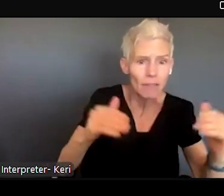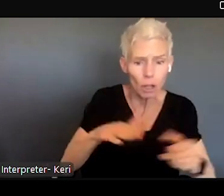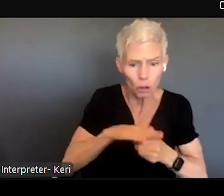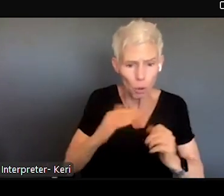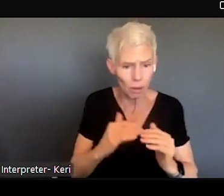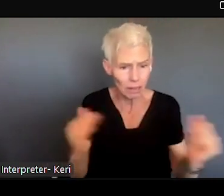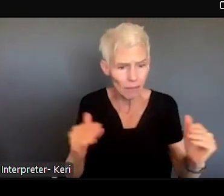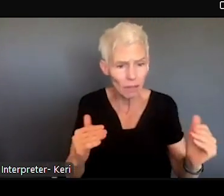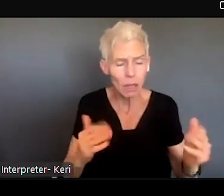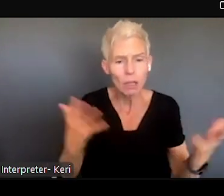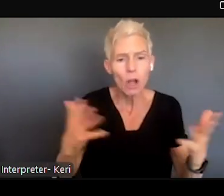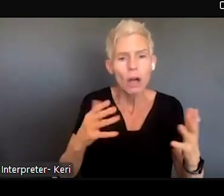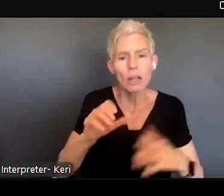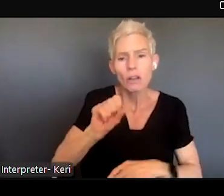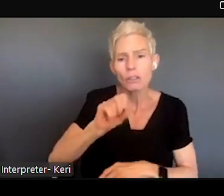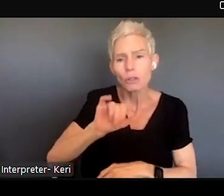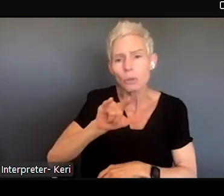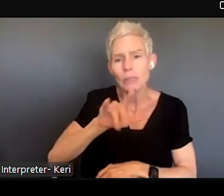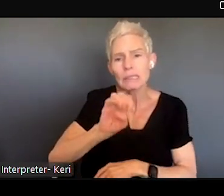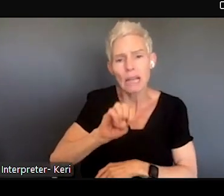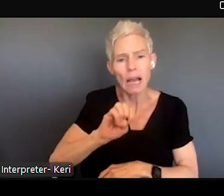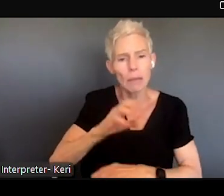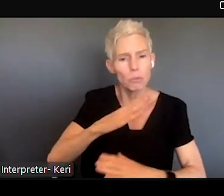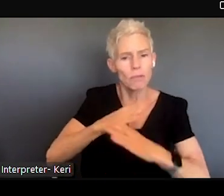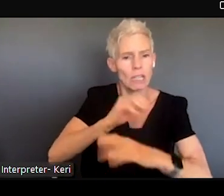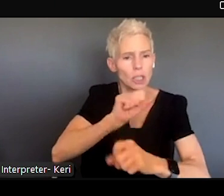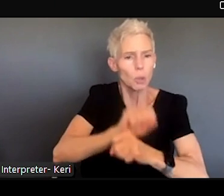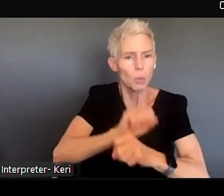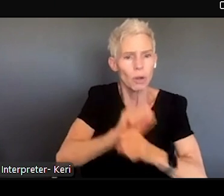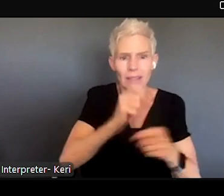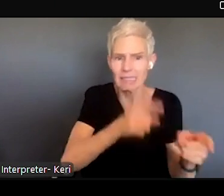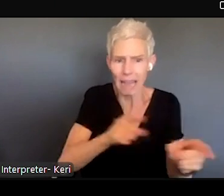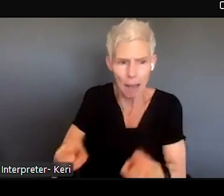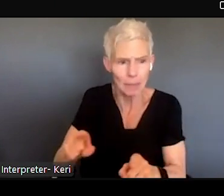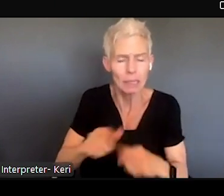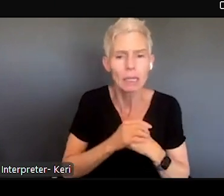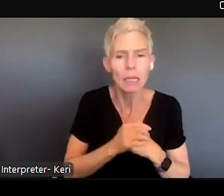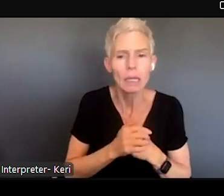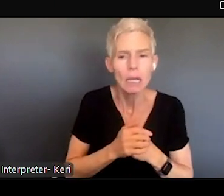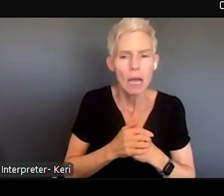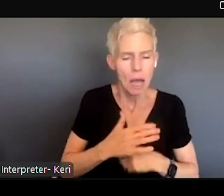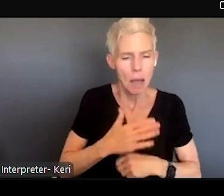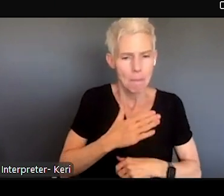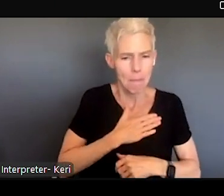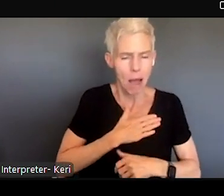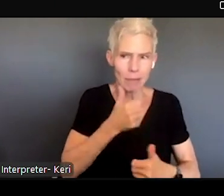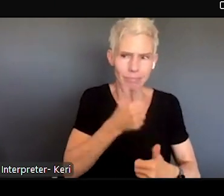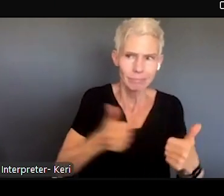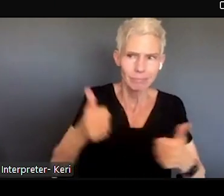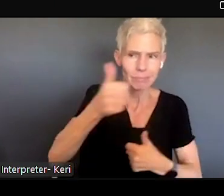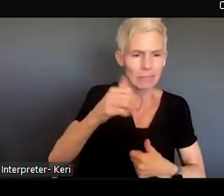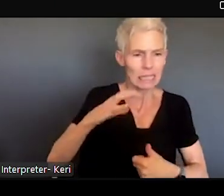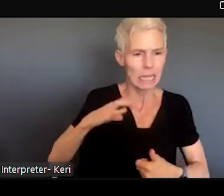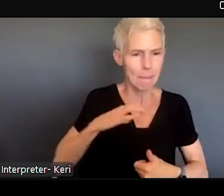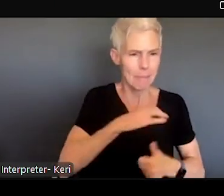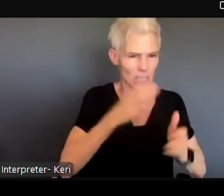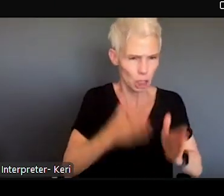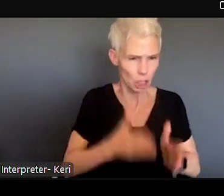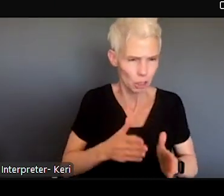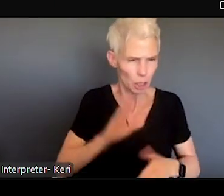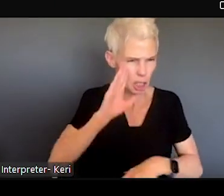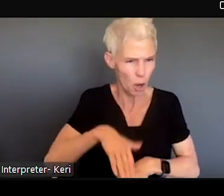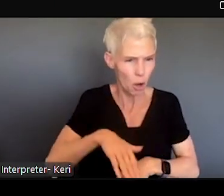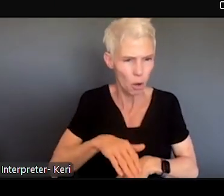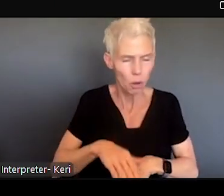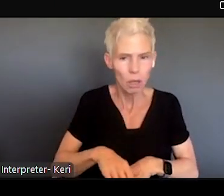suicide prevention work going on out there. But my commissioner, of course, as we all see,